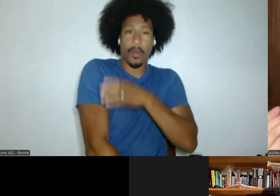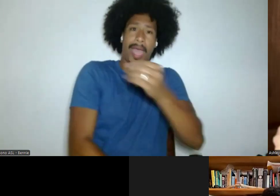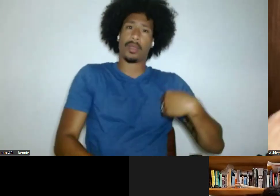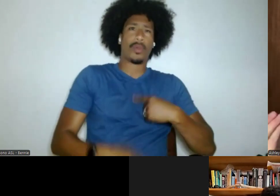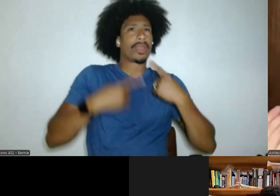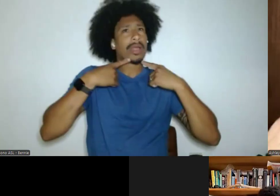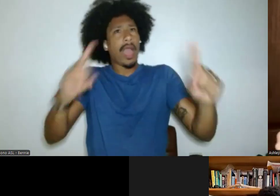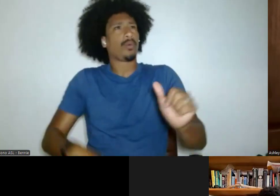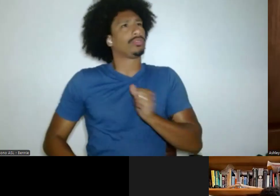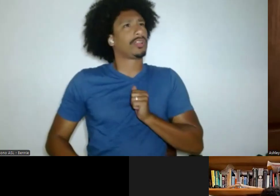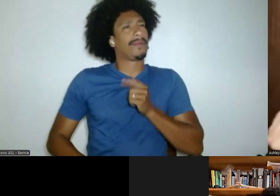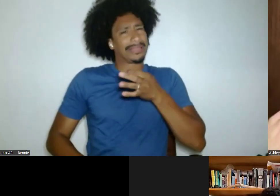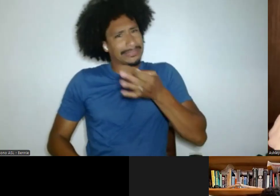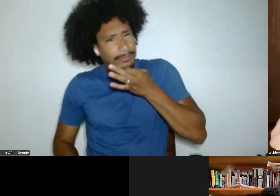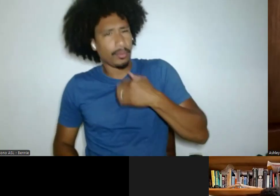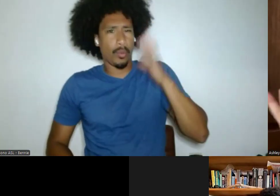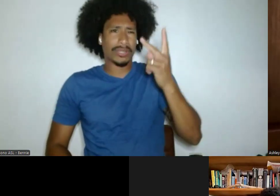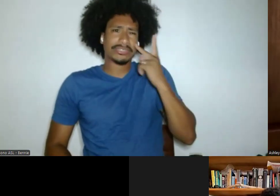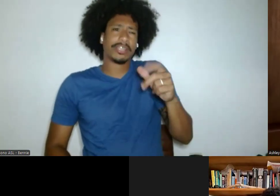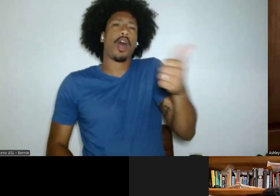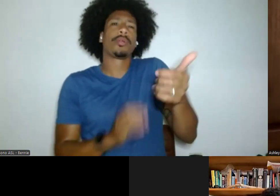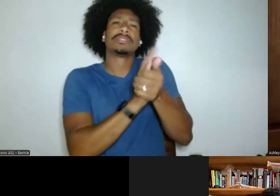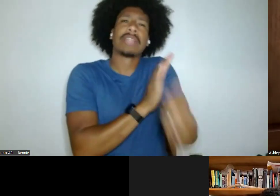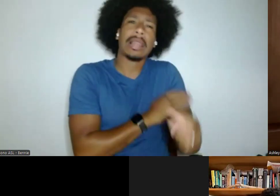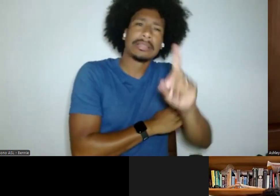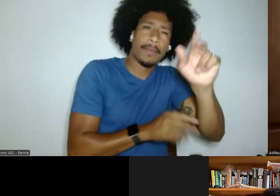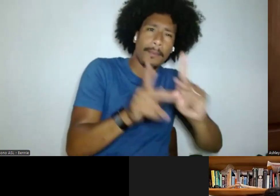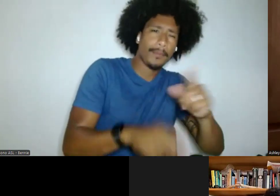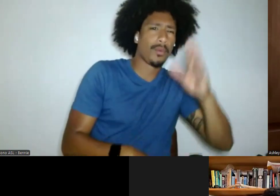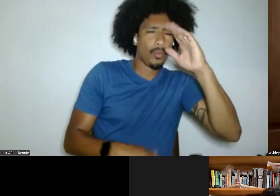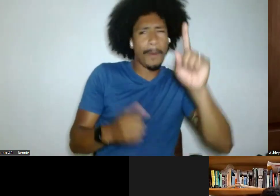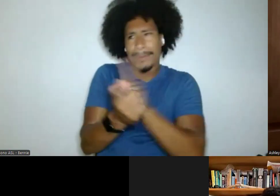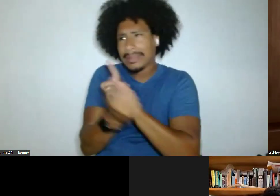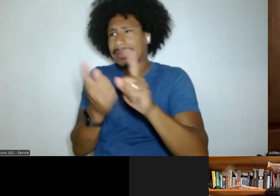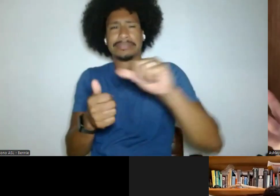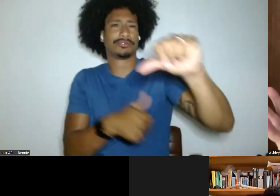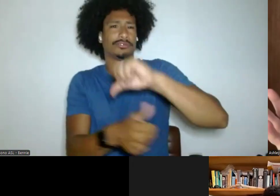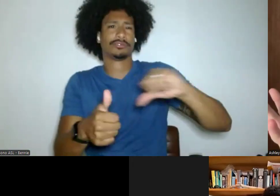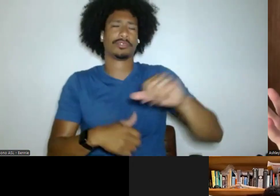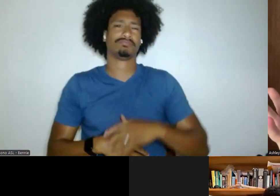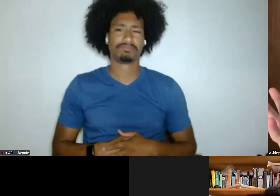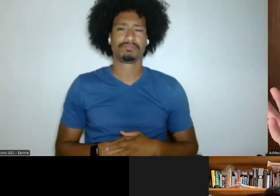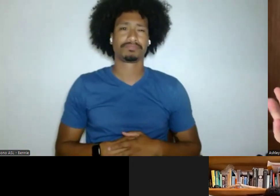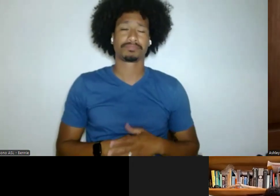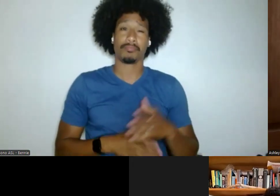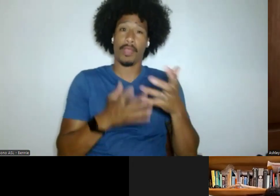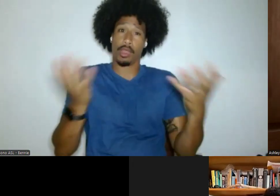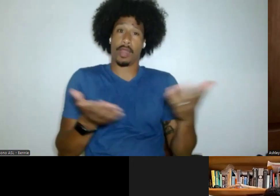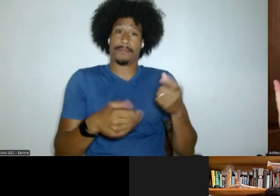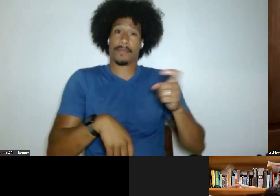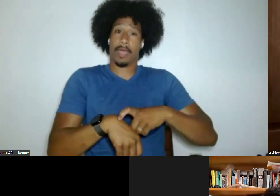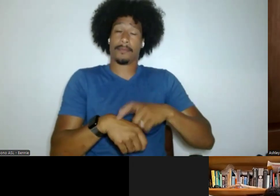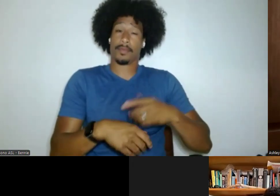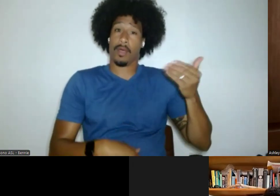see other talented disabled people. We're going to meet each other. We're going to appreciate, like, oftentimes what other people are saying in our sessions. Like,